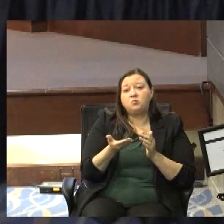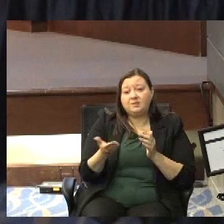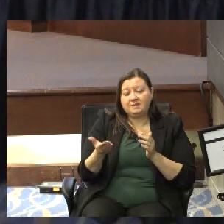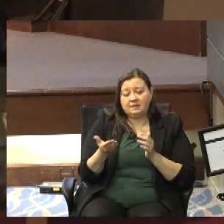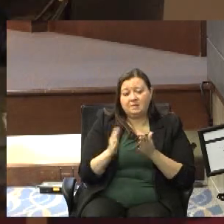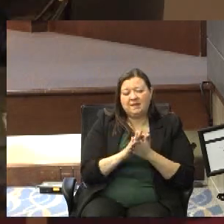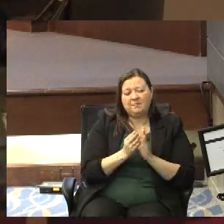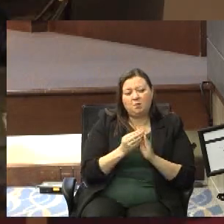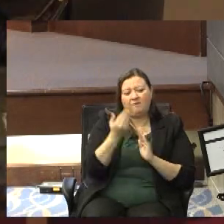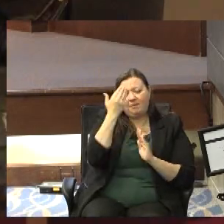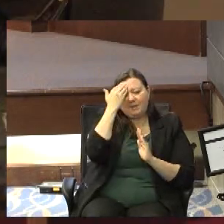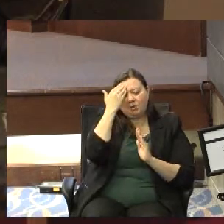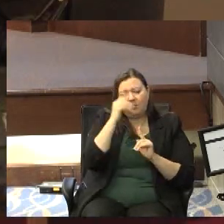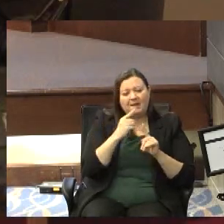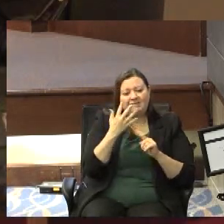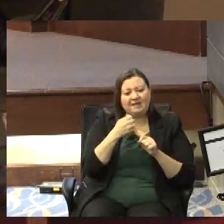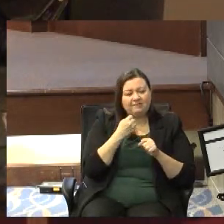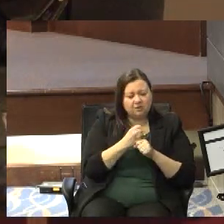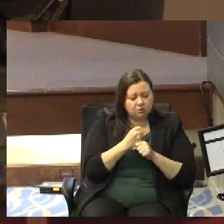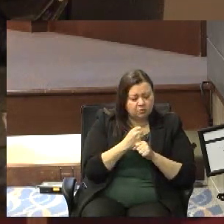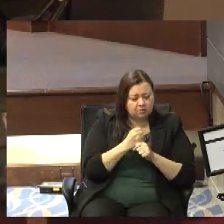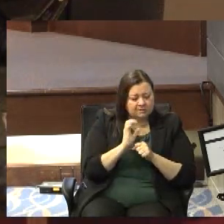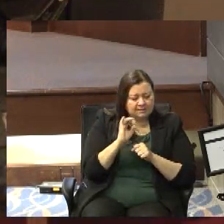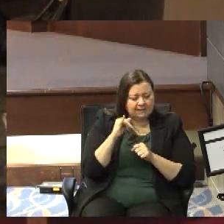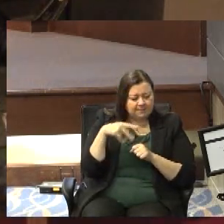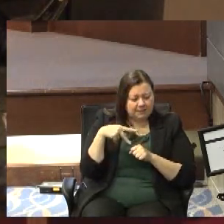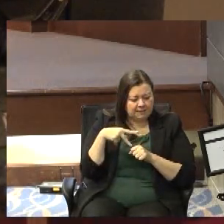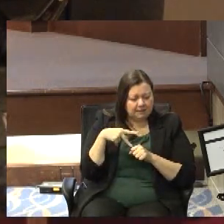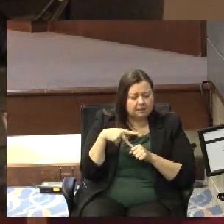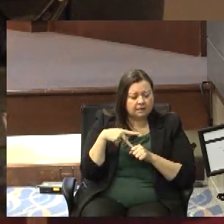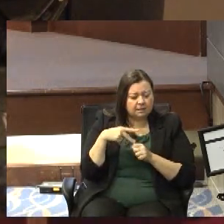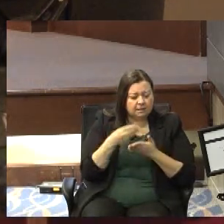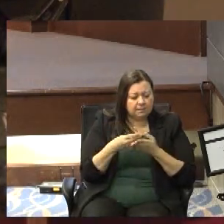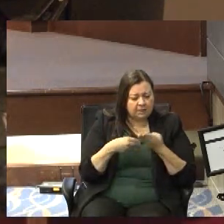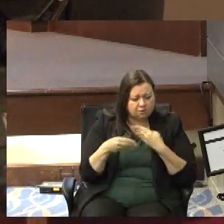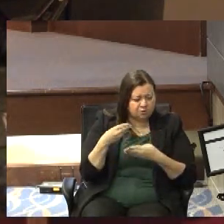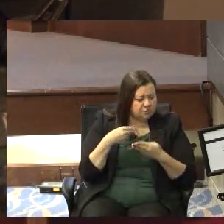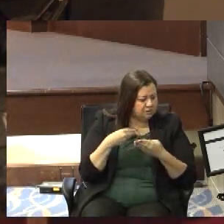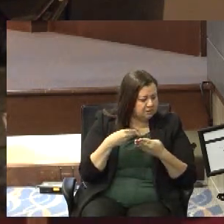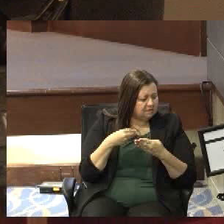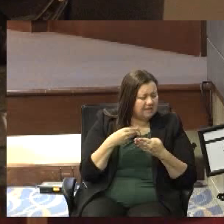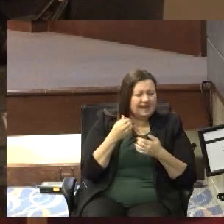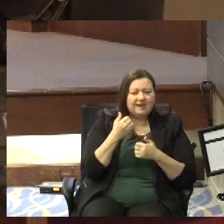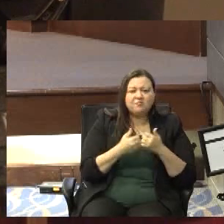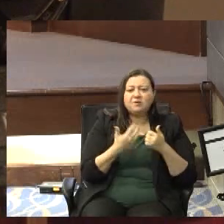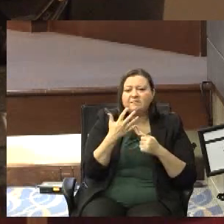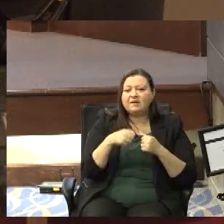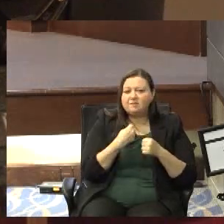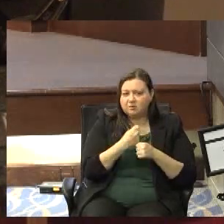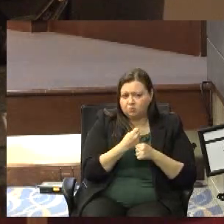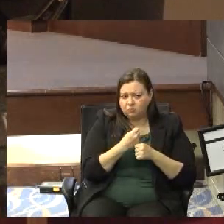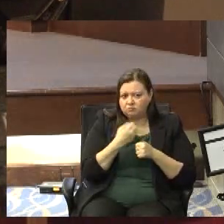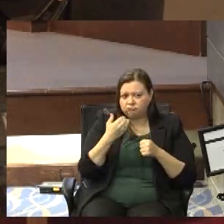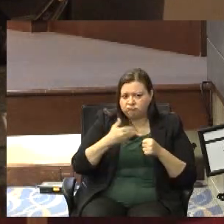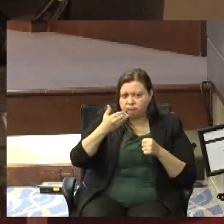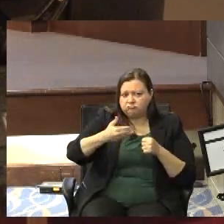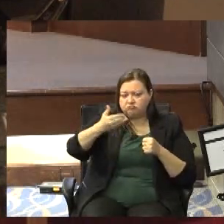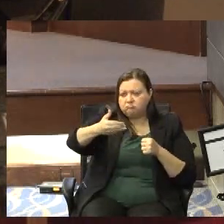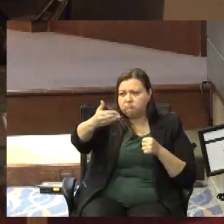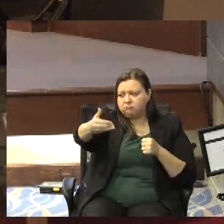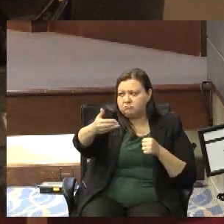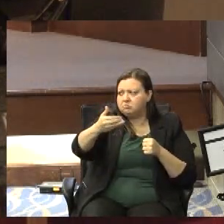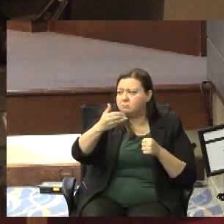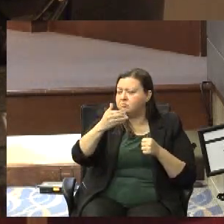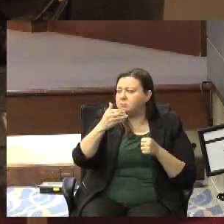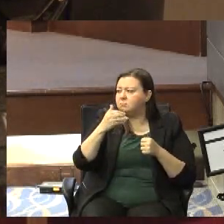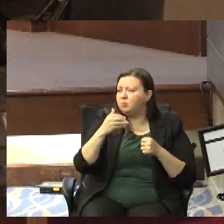familiar with it, but the five-year CIP budget, it's every 5 years I guess I'd want to know,